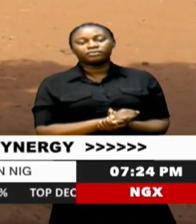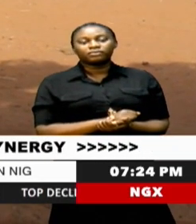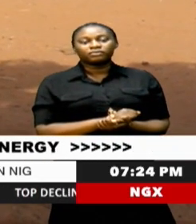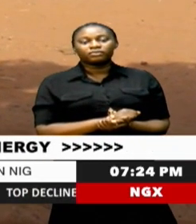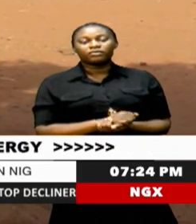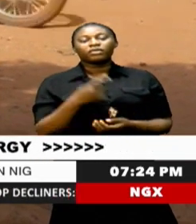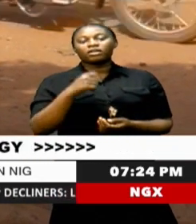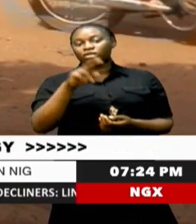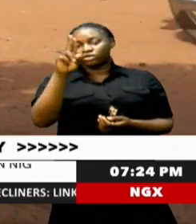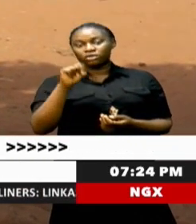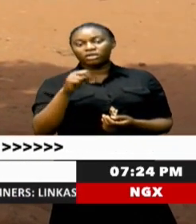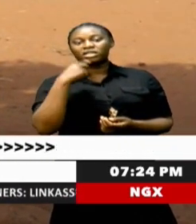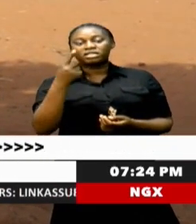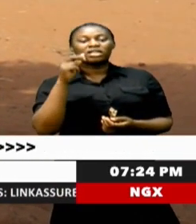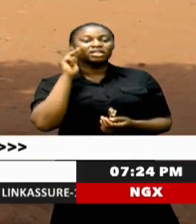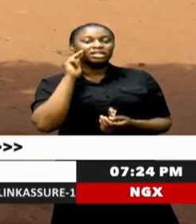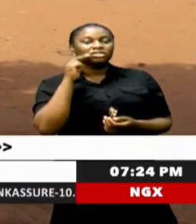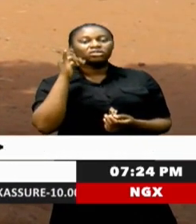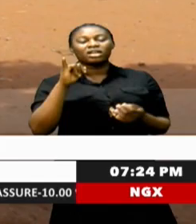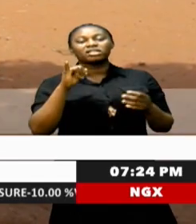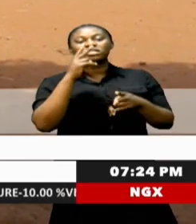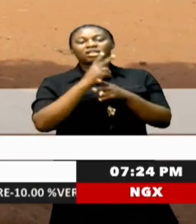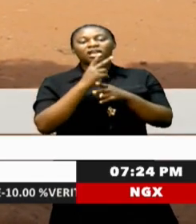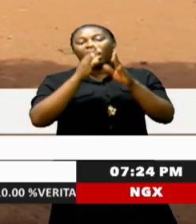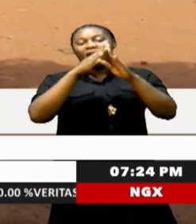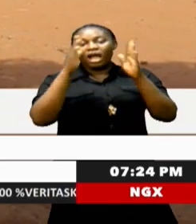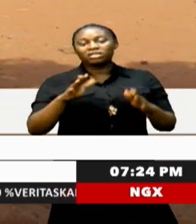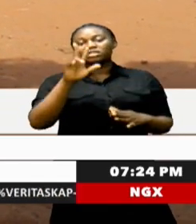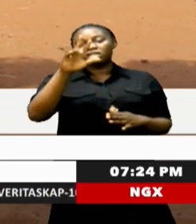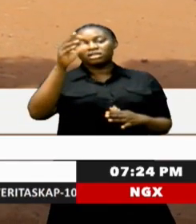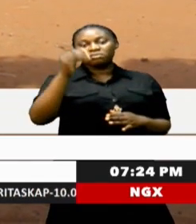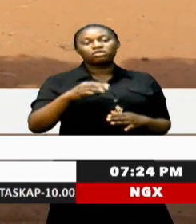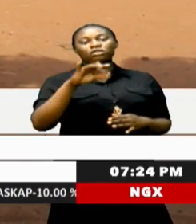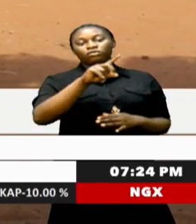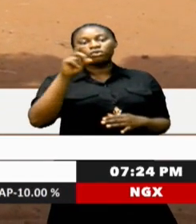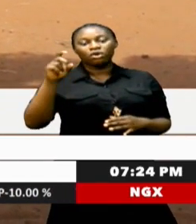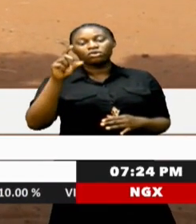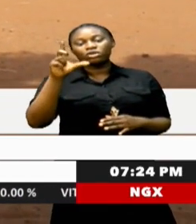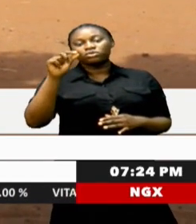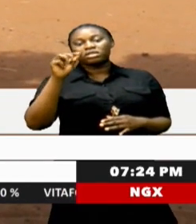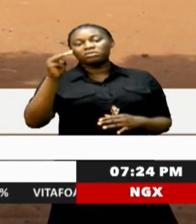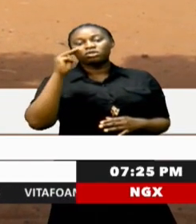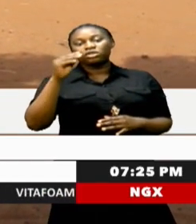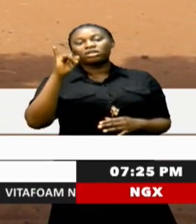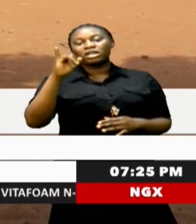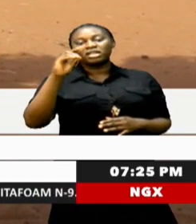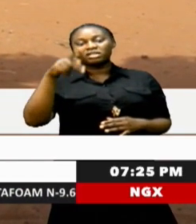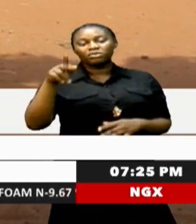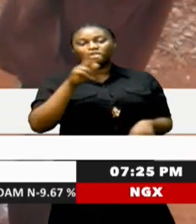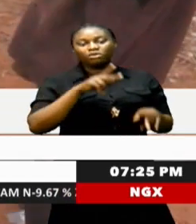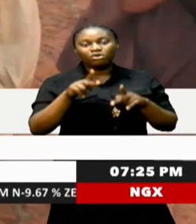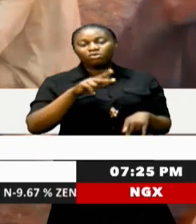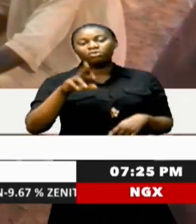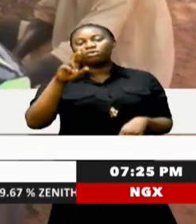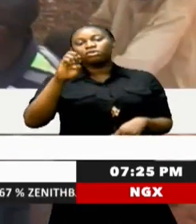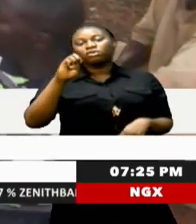The United Nations said Nigeria is housing 3% of the 120 million internally displaced persons and refugees